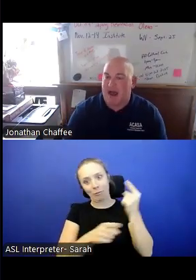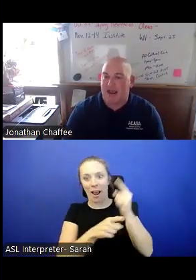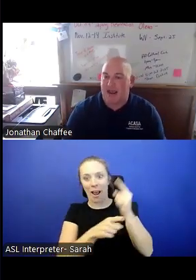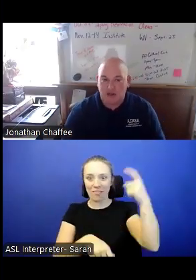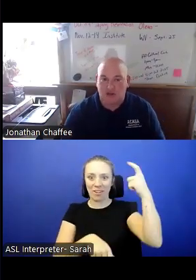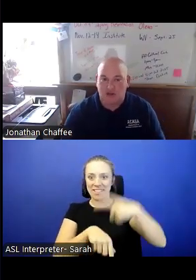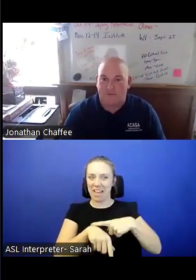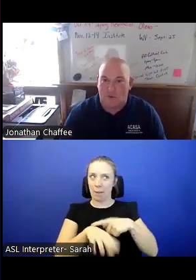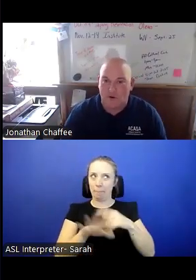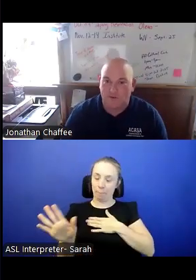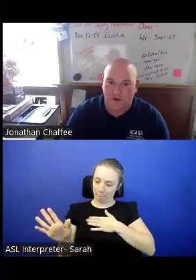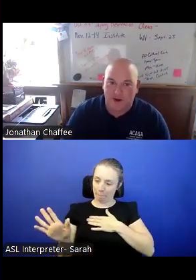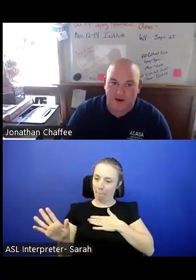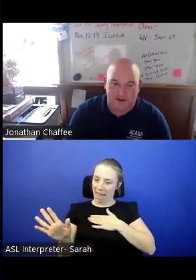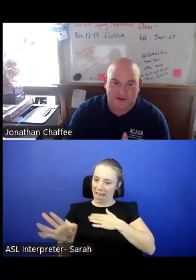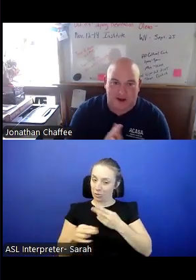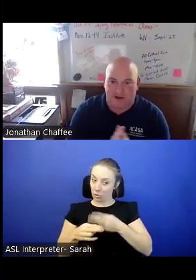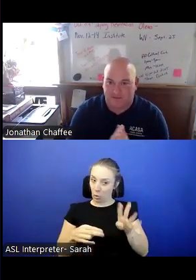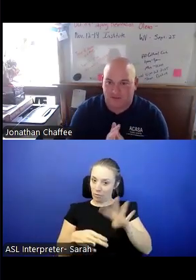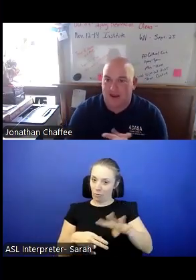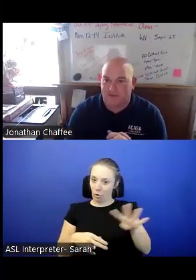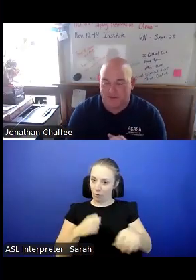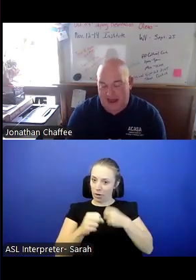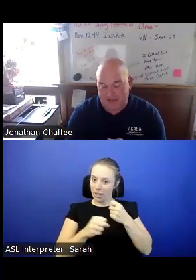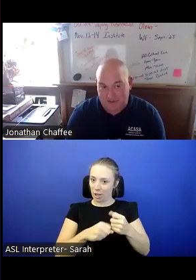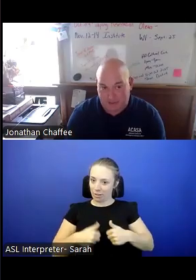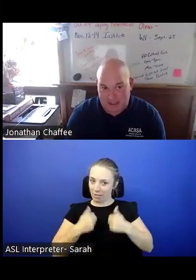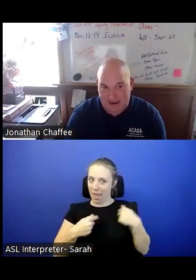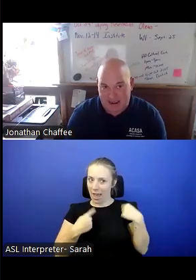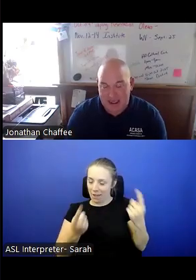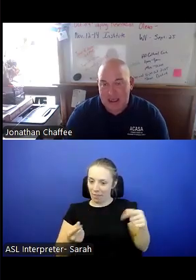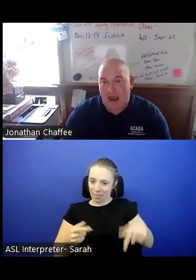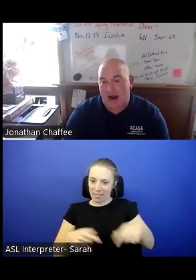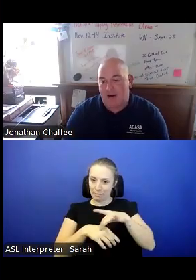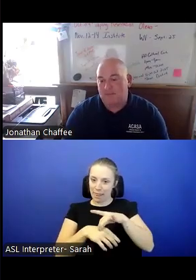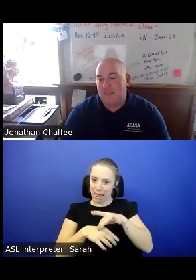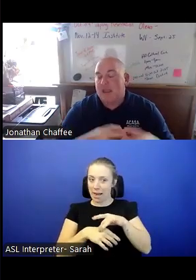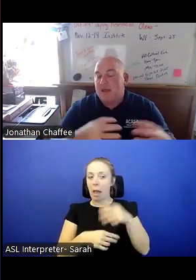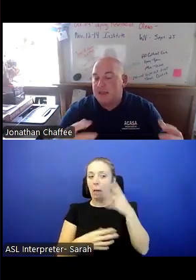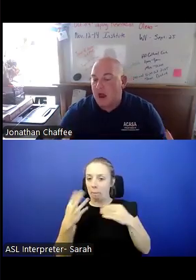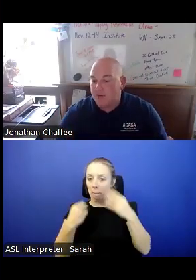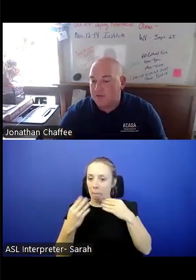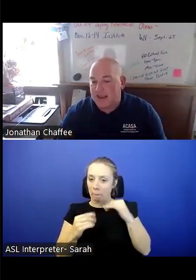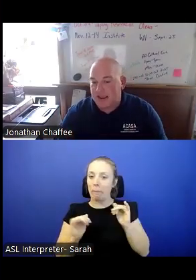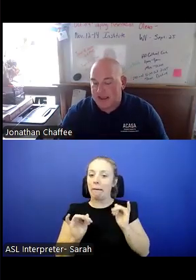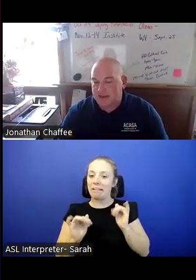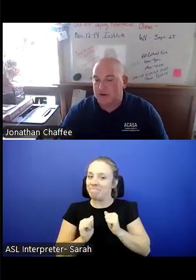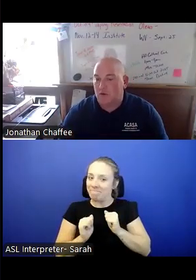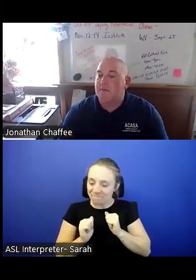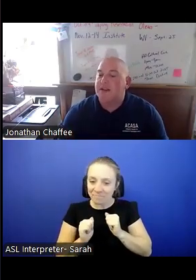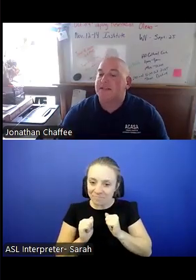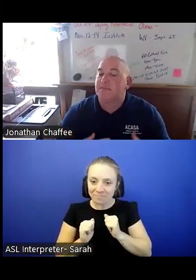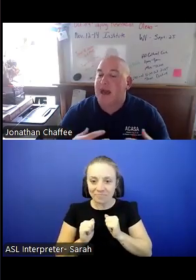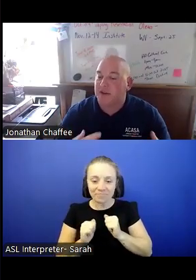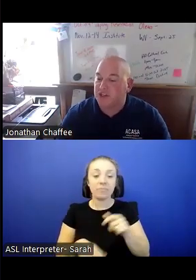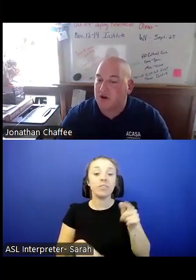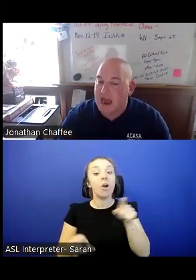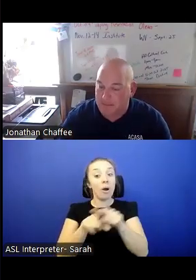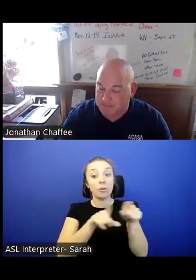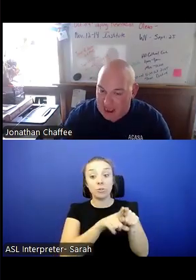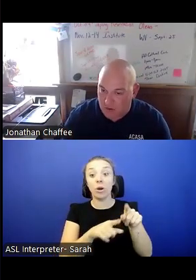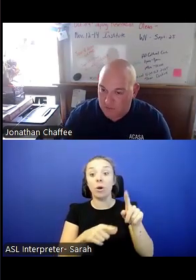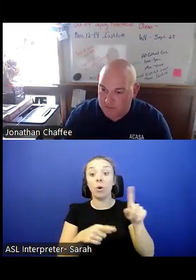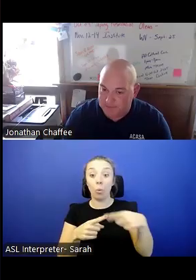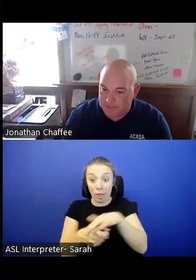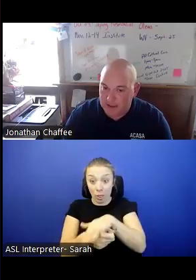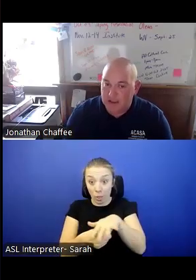in my short 44 years of life on this planet. The other thing is, when municipalities could